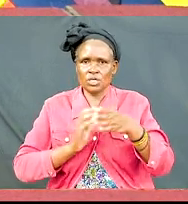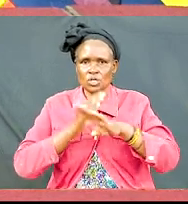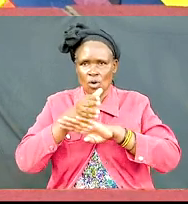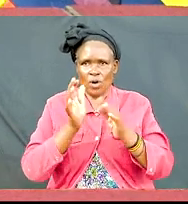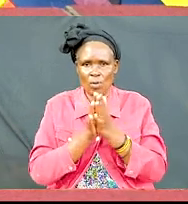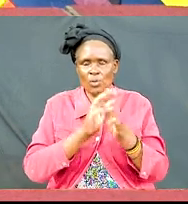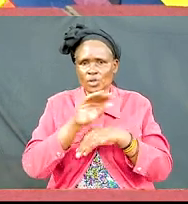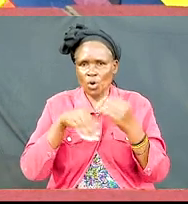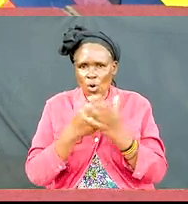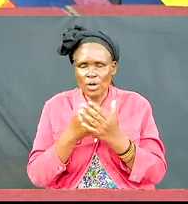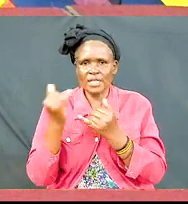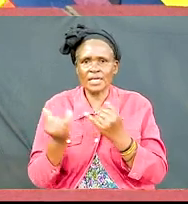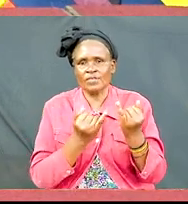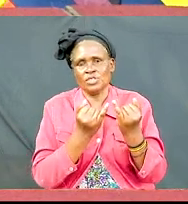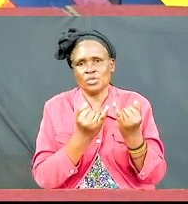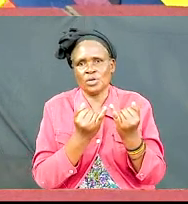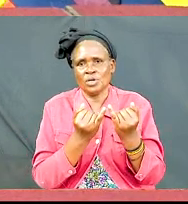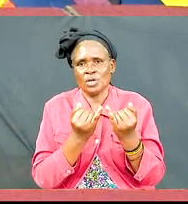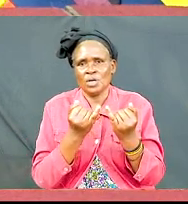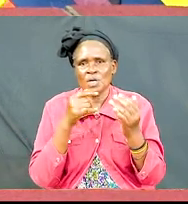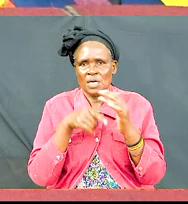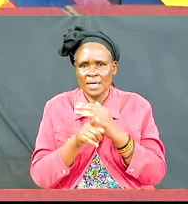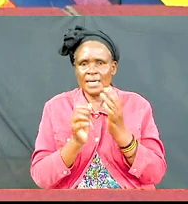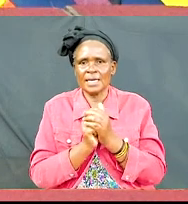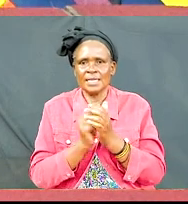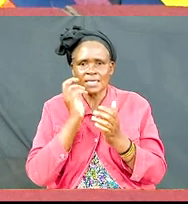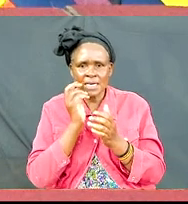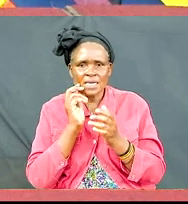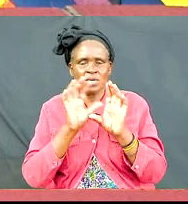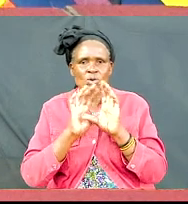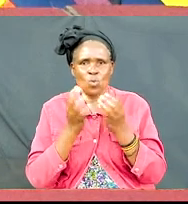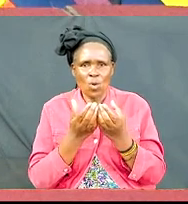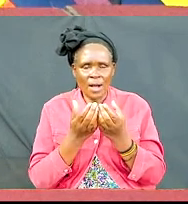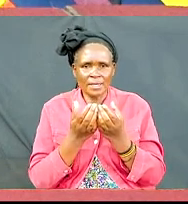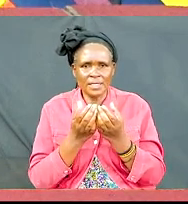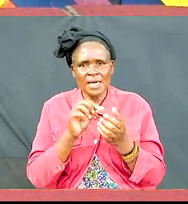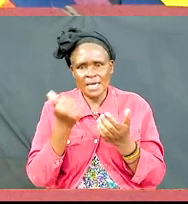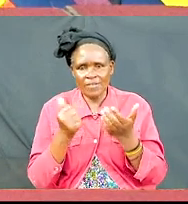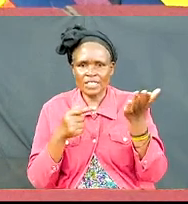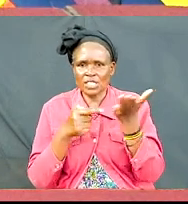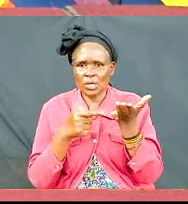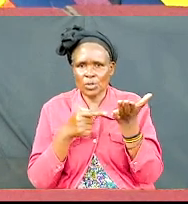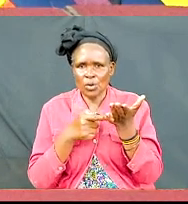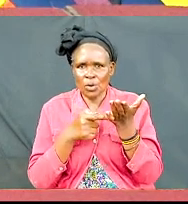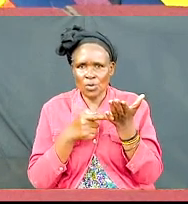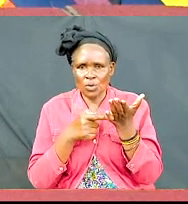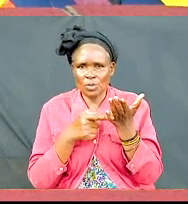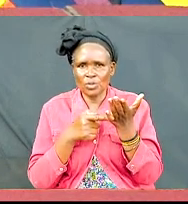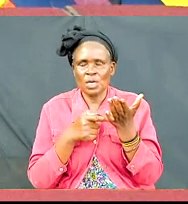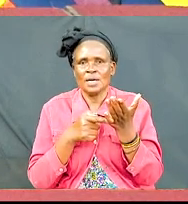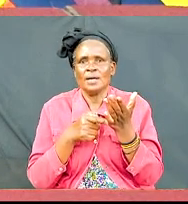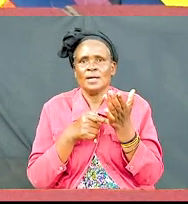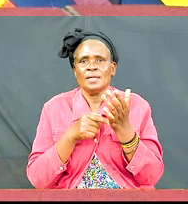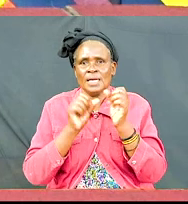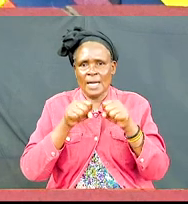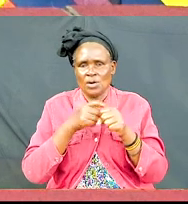all interventions in the scientific world, even technology, man is still